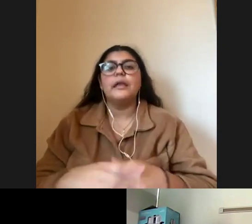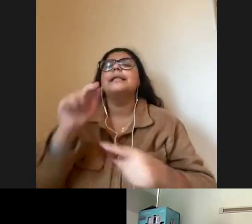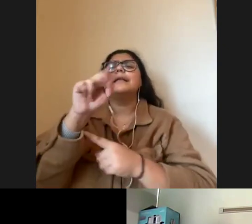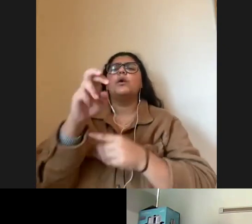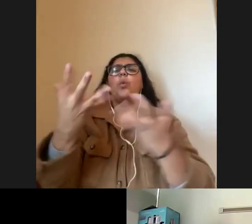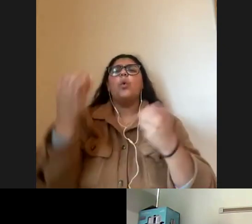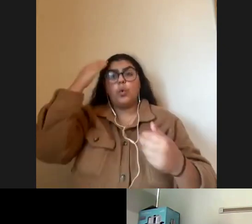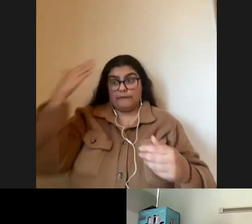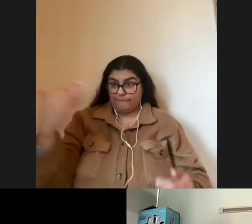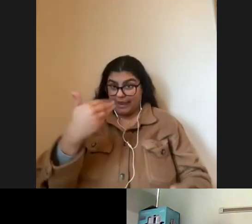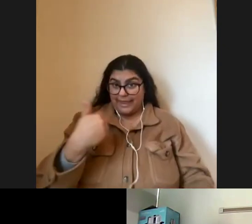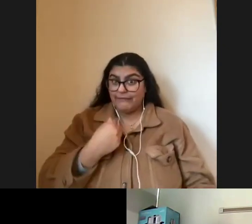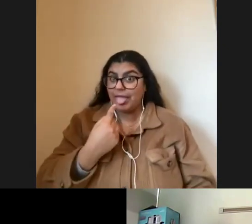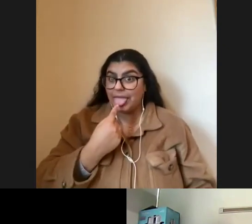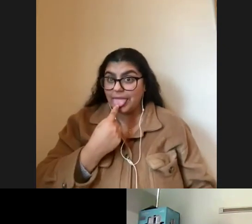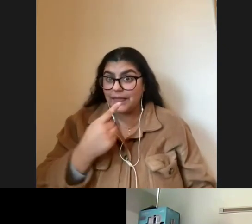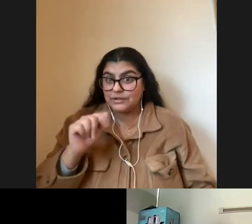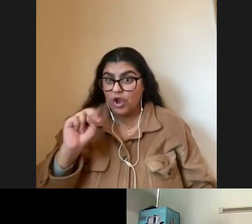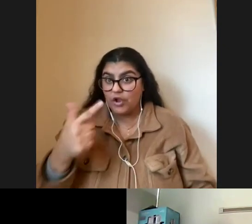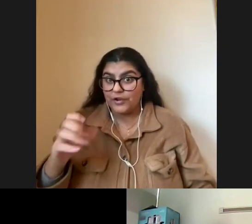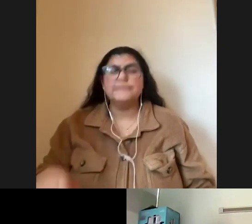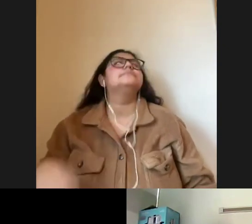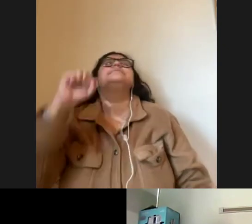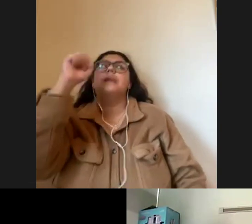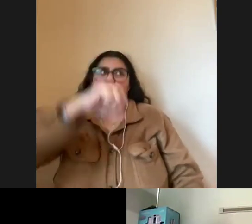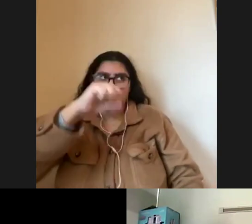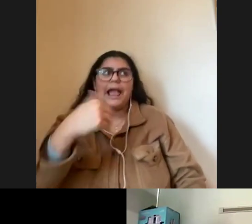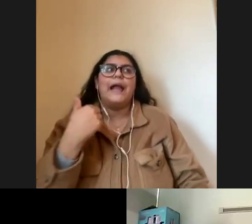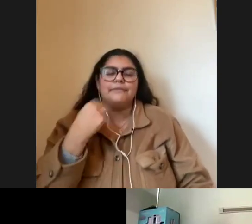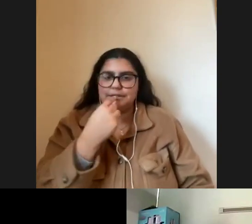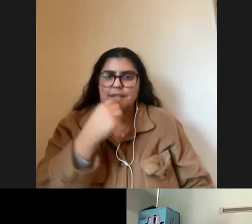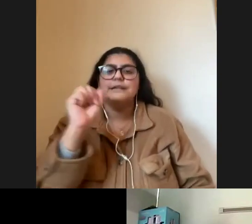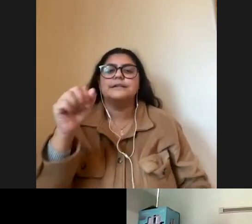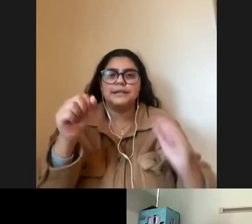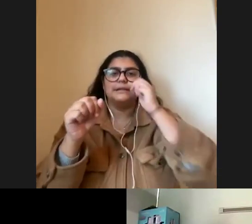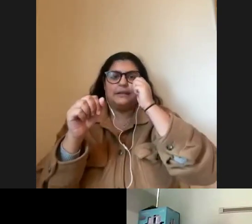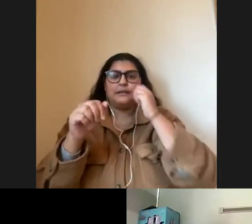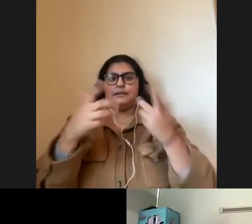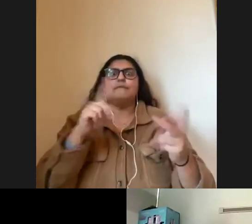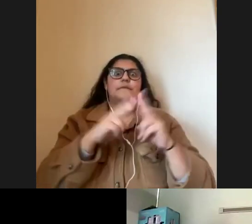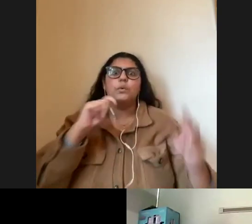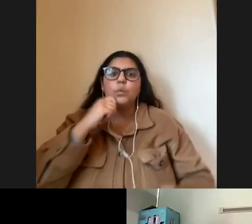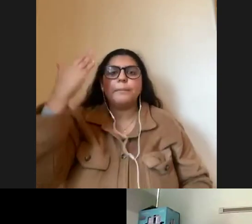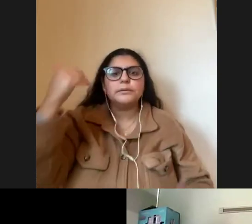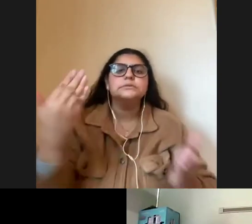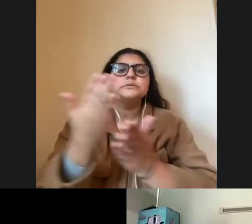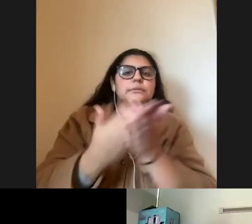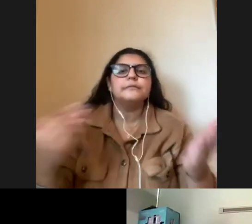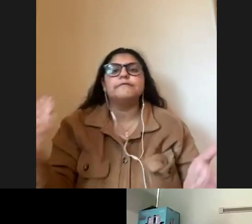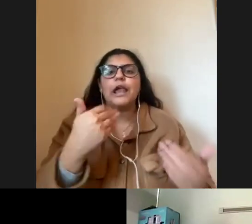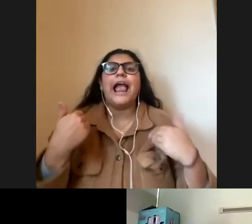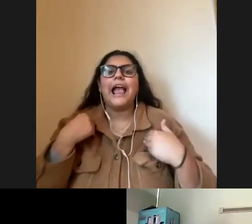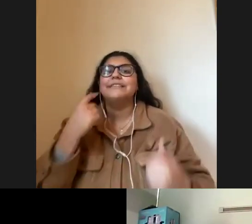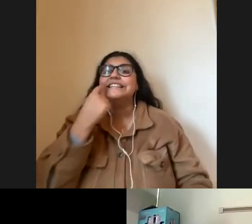have tongues? Fish absolutely have tongue. Yes. And it's really cool because some fish will even have teeth on